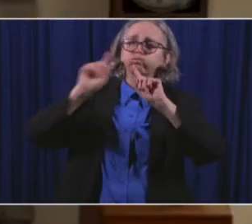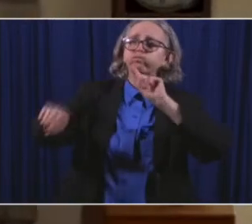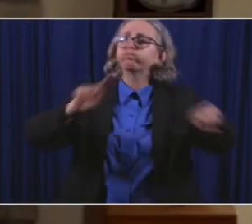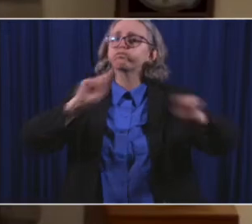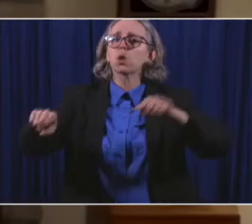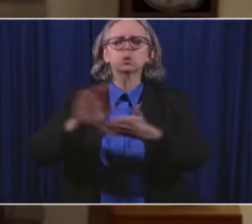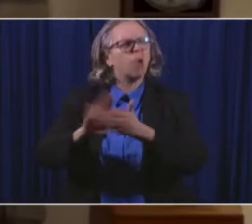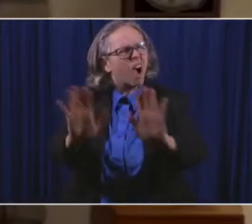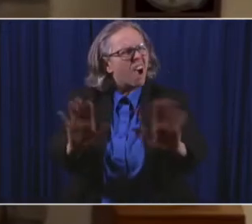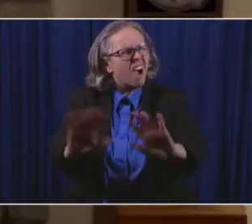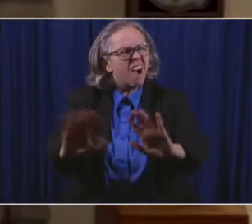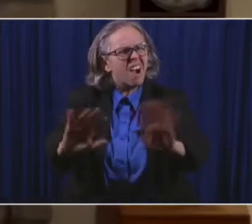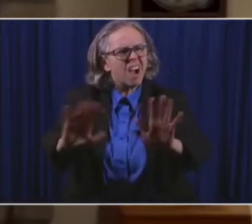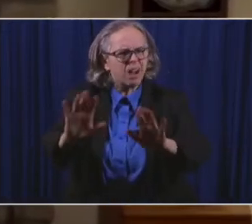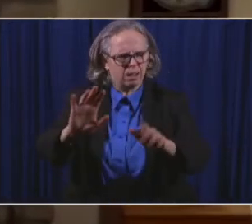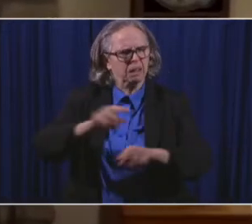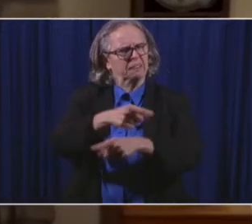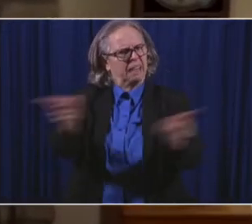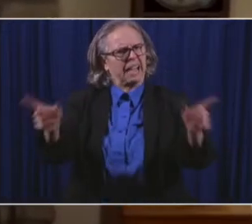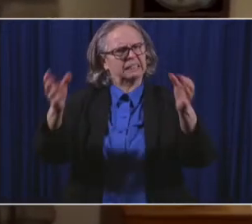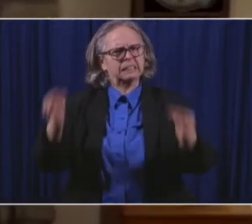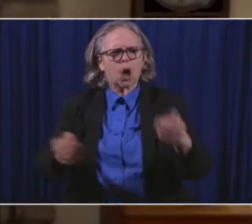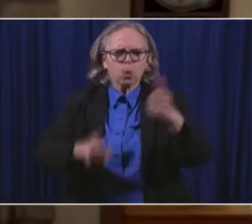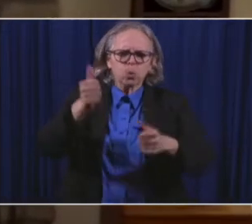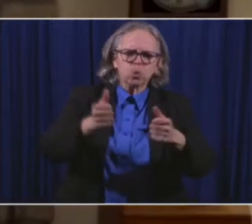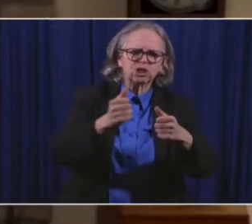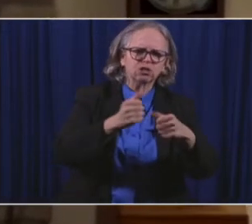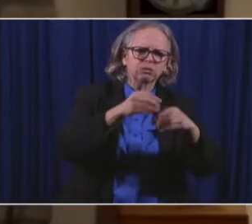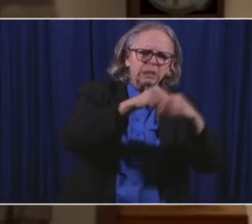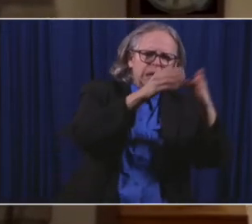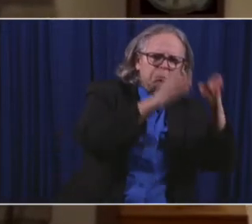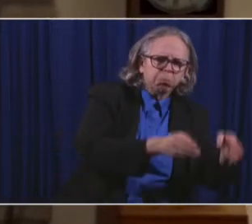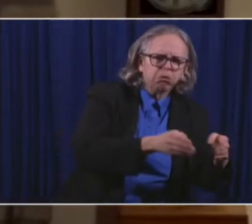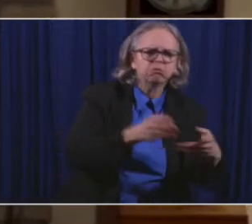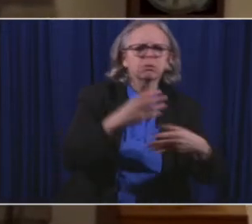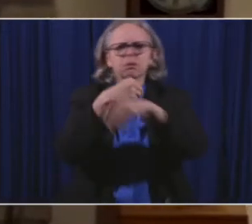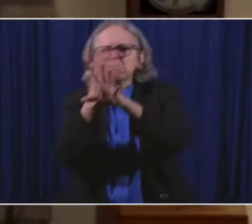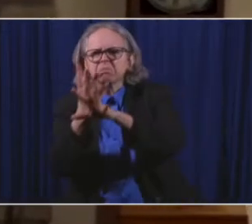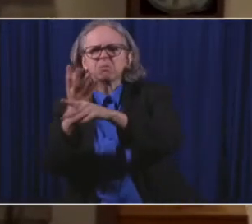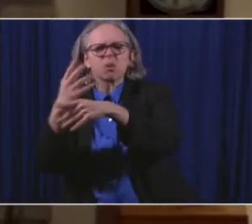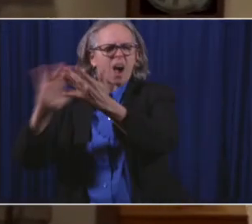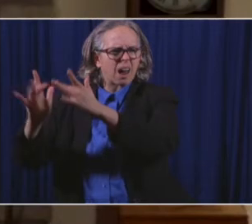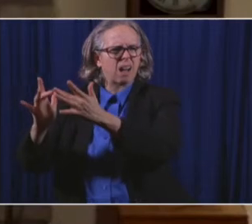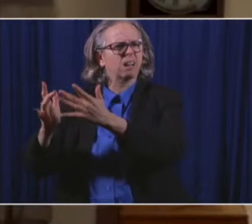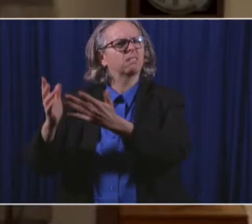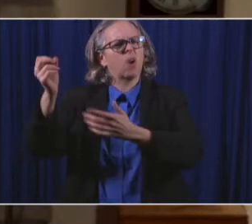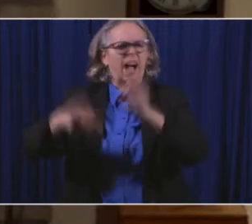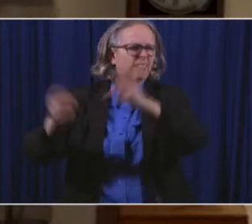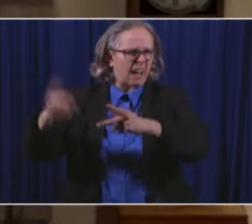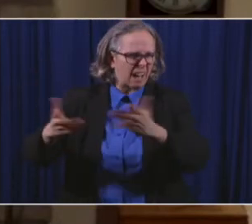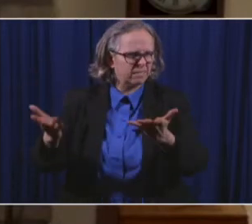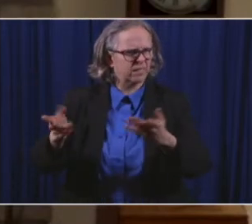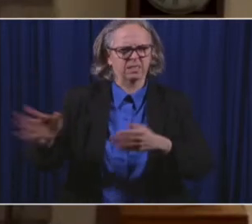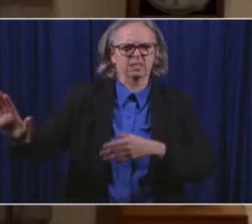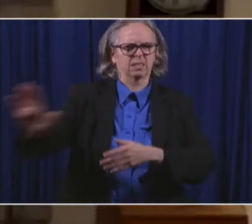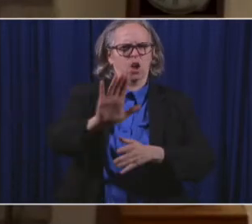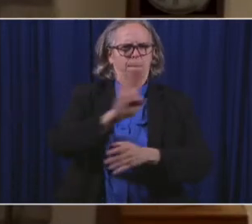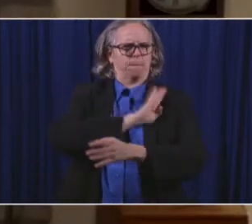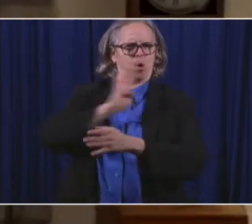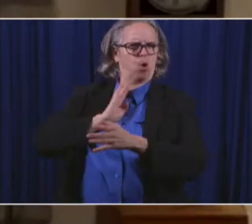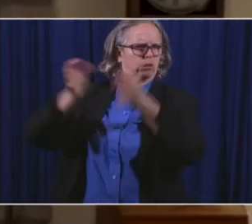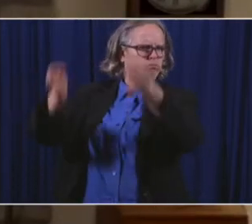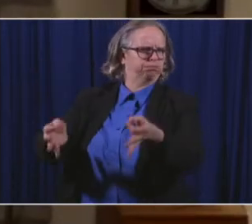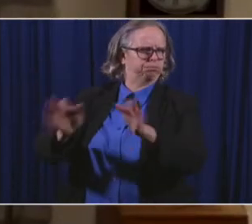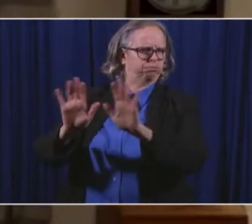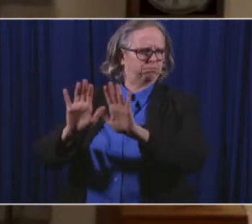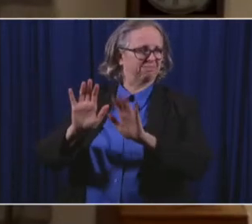made that decision. The school board, the superintendent has made that decision. What we are seeing in the last few